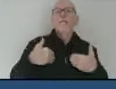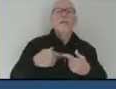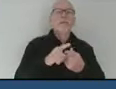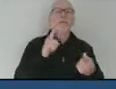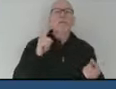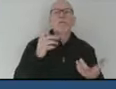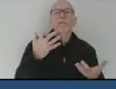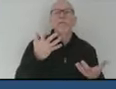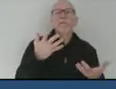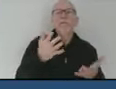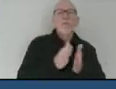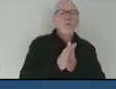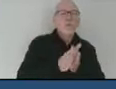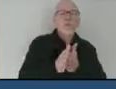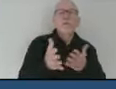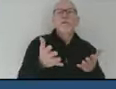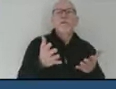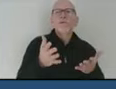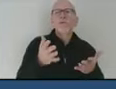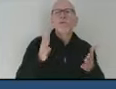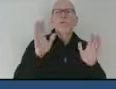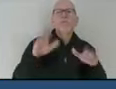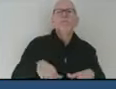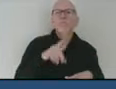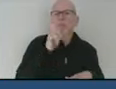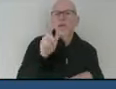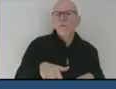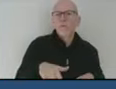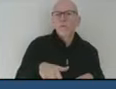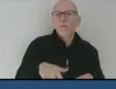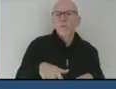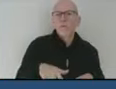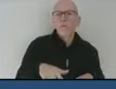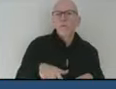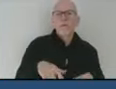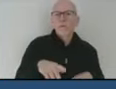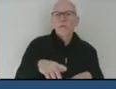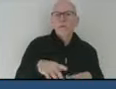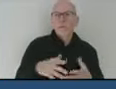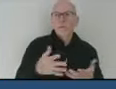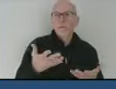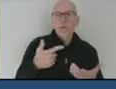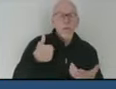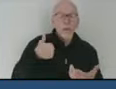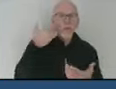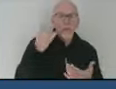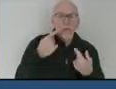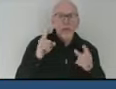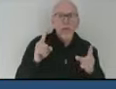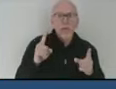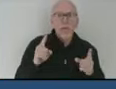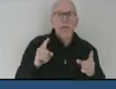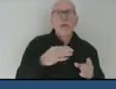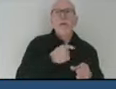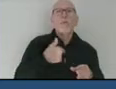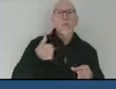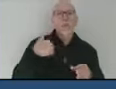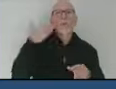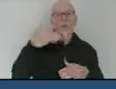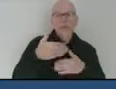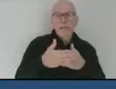distancing, washing your hands, or lack thereof, that they don't work. We know this will work, and we know going into the next